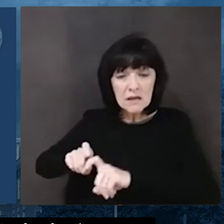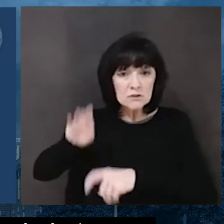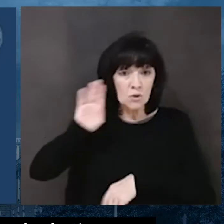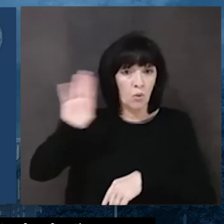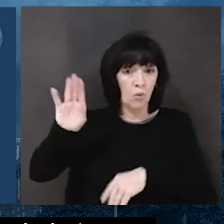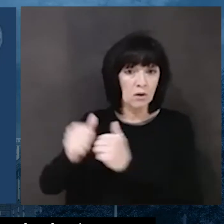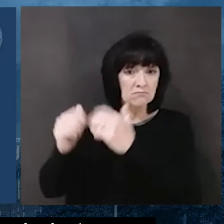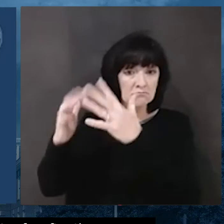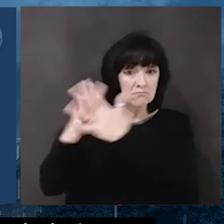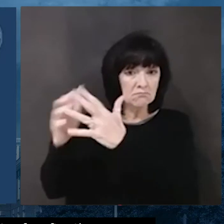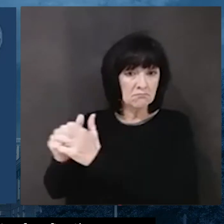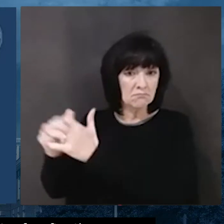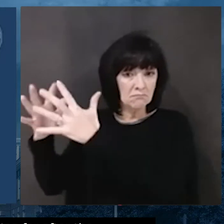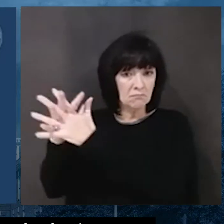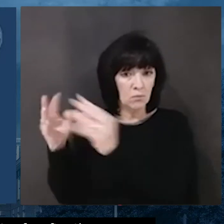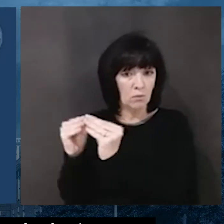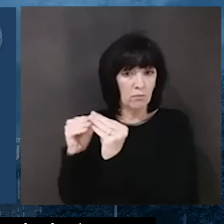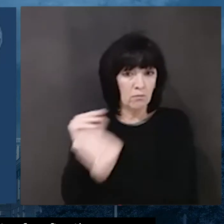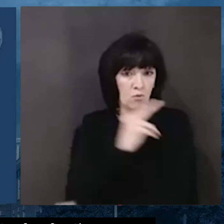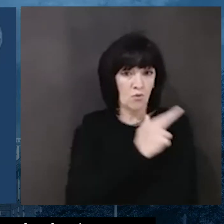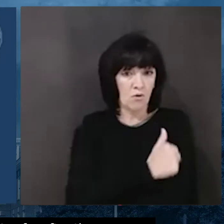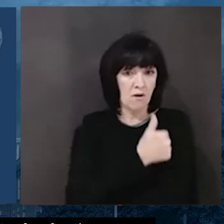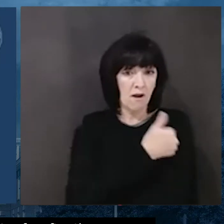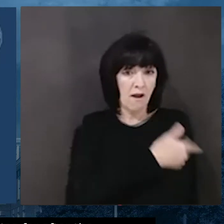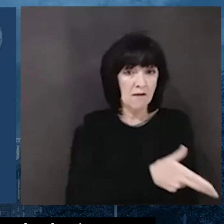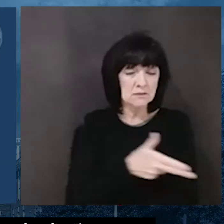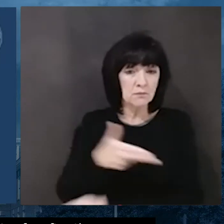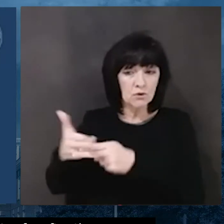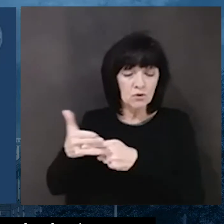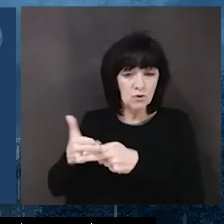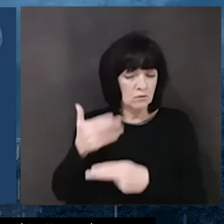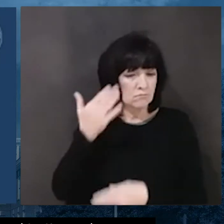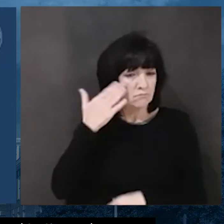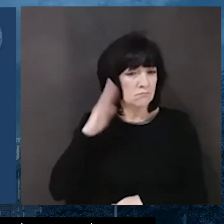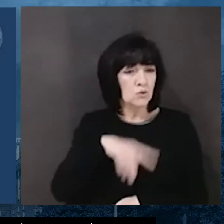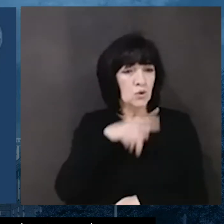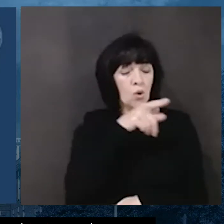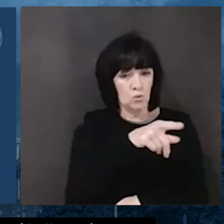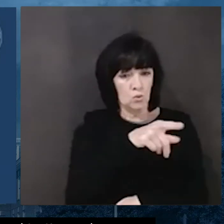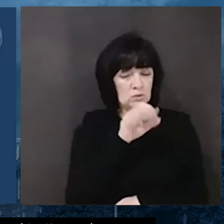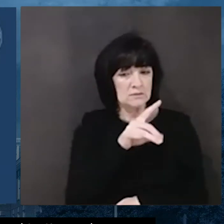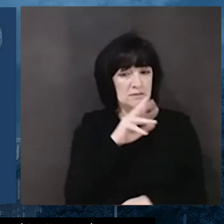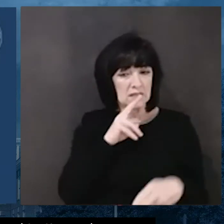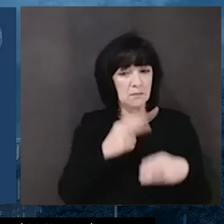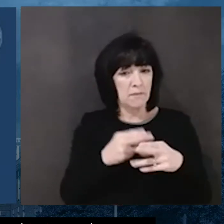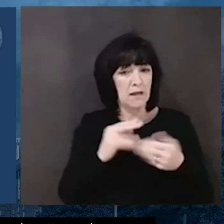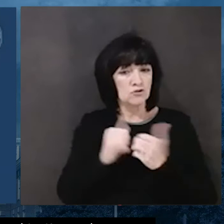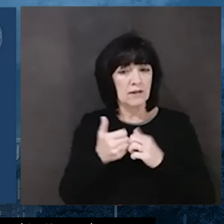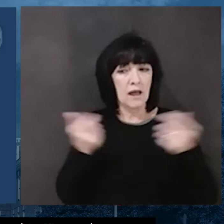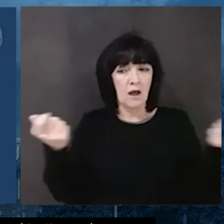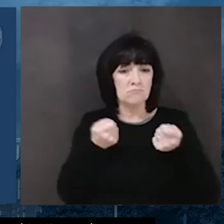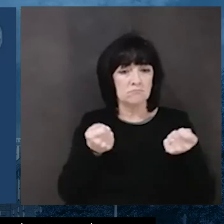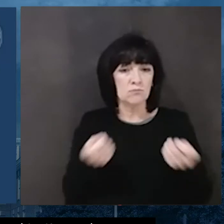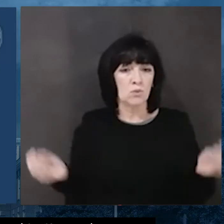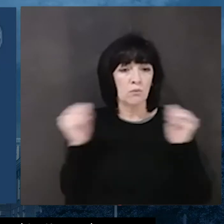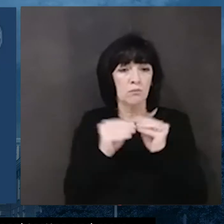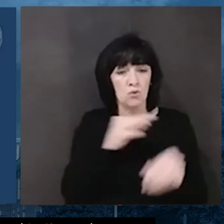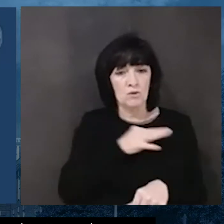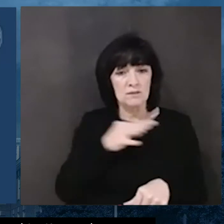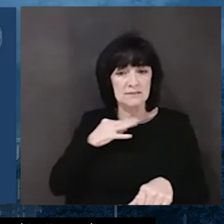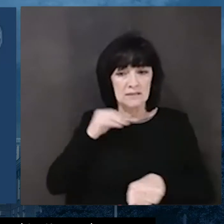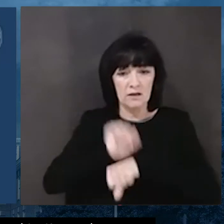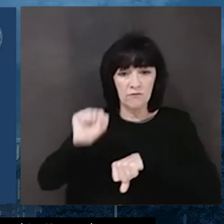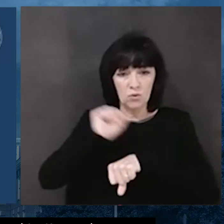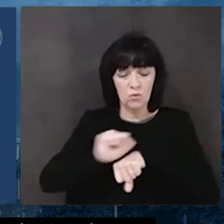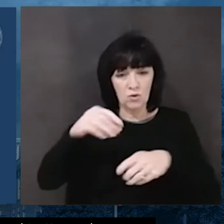more contact tracing? I know you mentioned additional staff for hospitals, but what else can we expect before the vaccine is